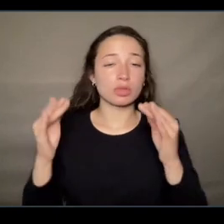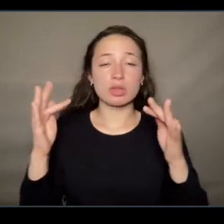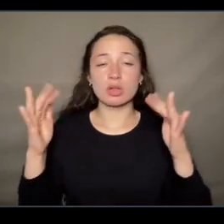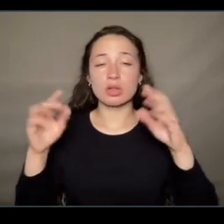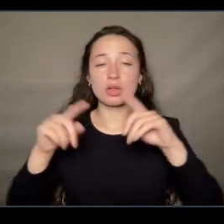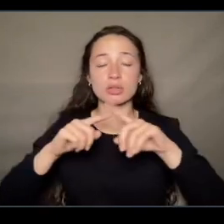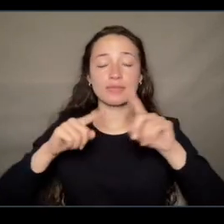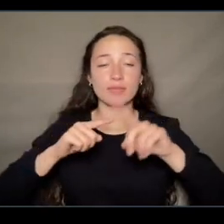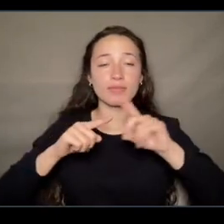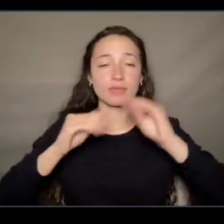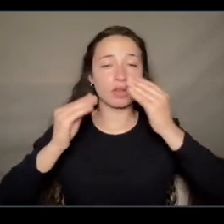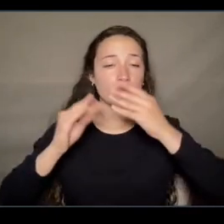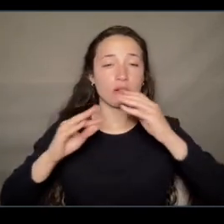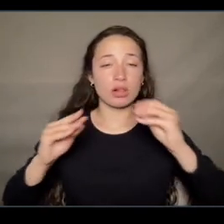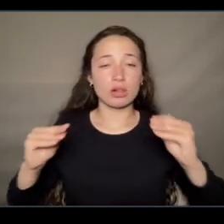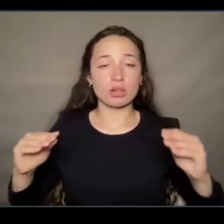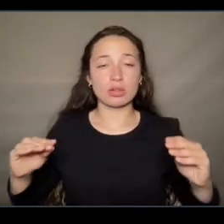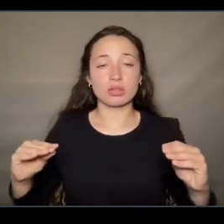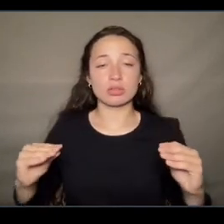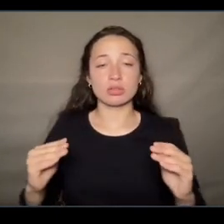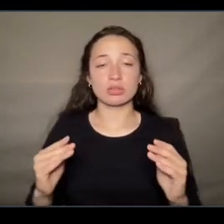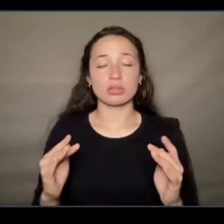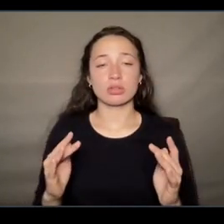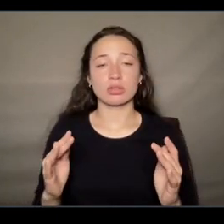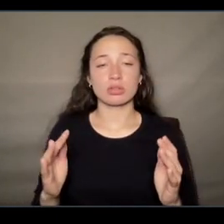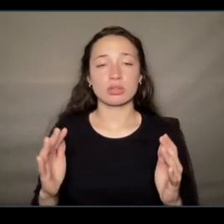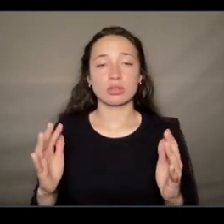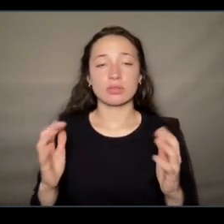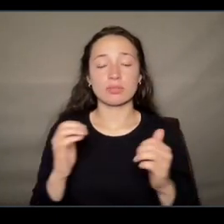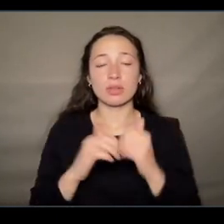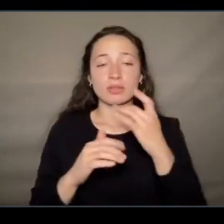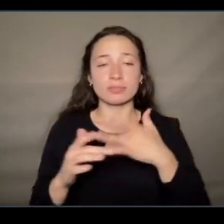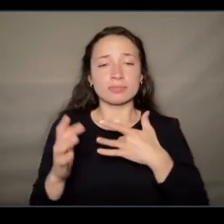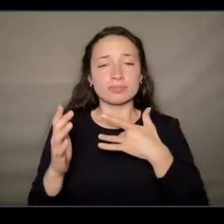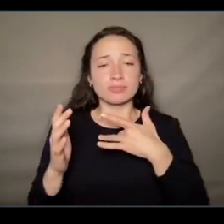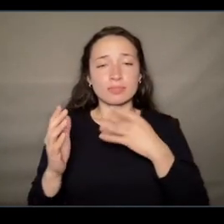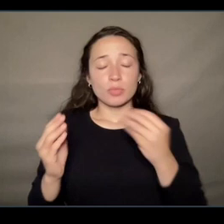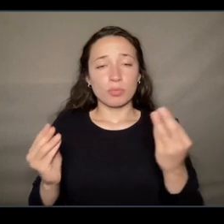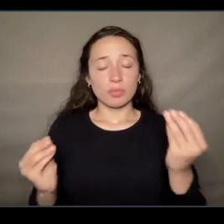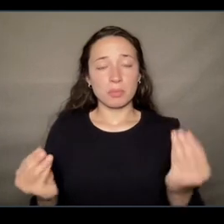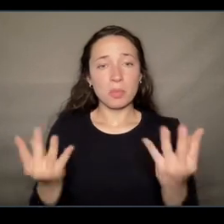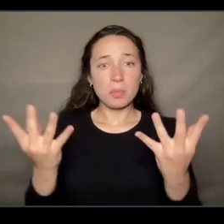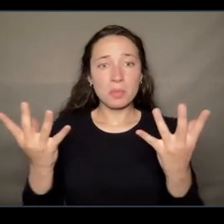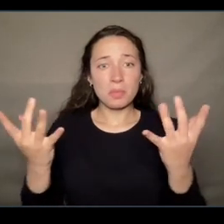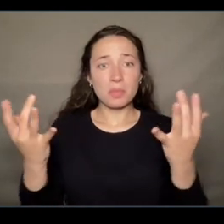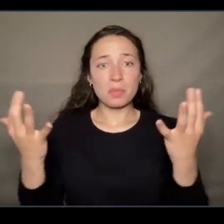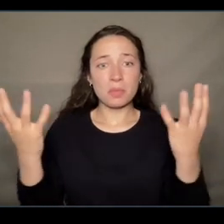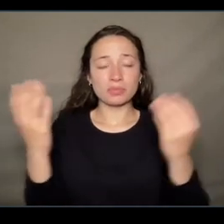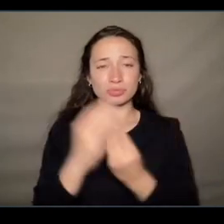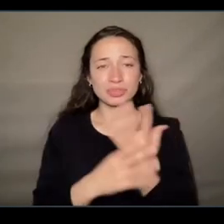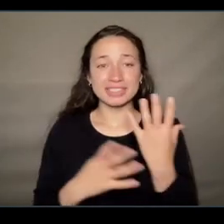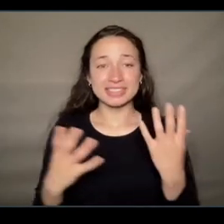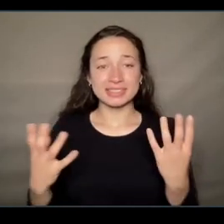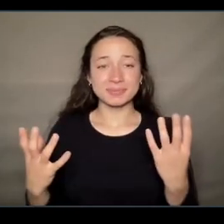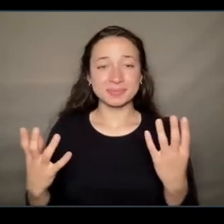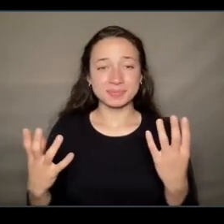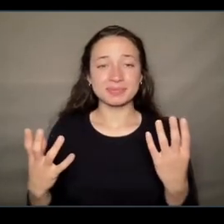Tulips, crocus, hyacinth, and daffodils, the most sentimental bulbs, bloom in spring.